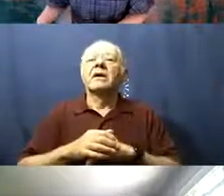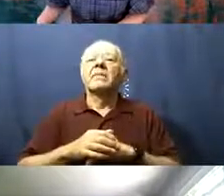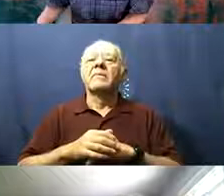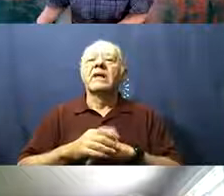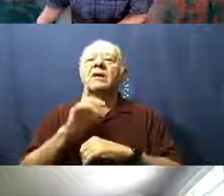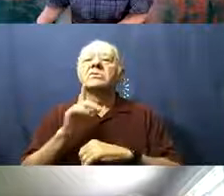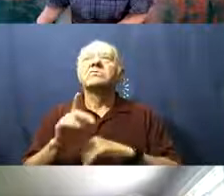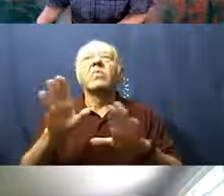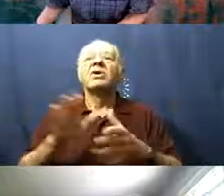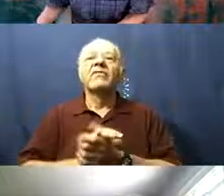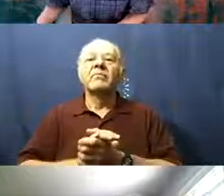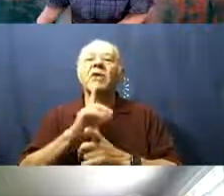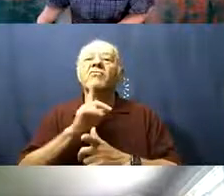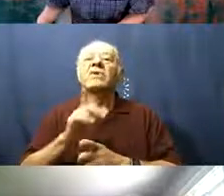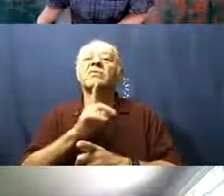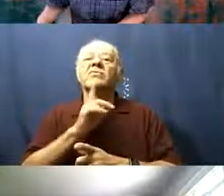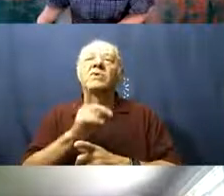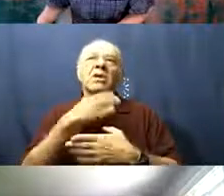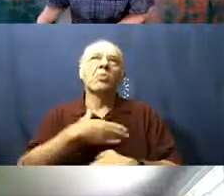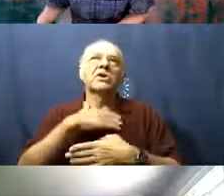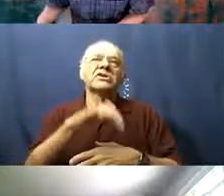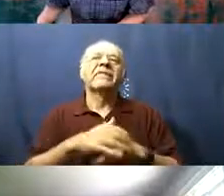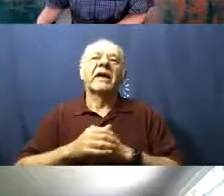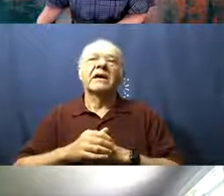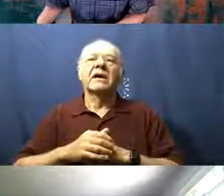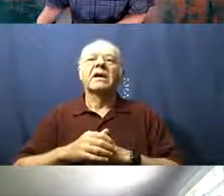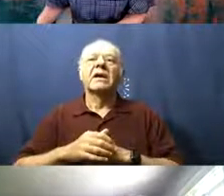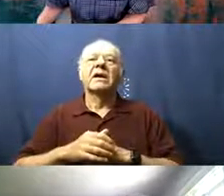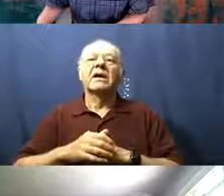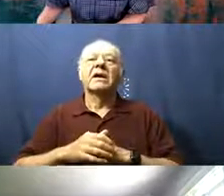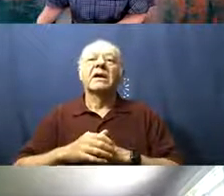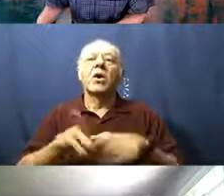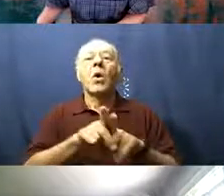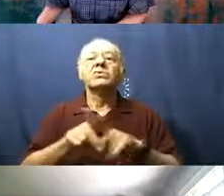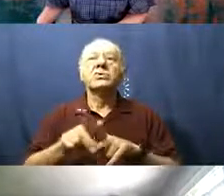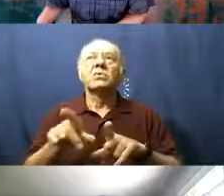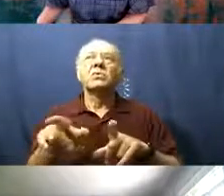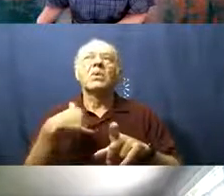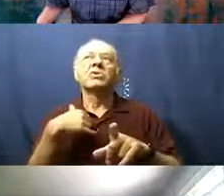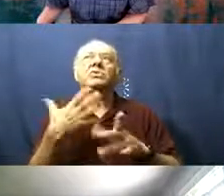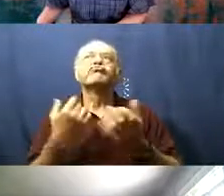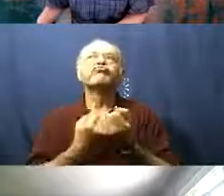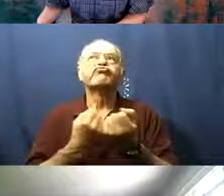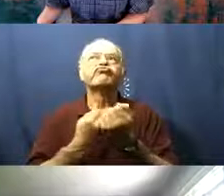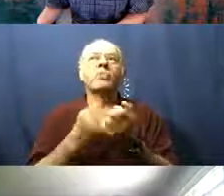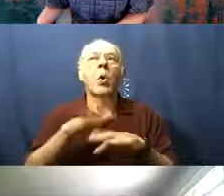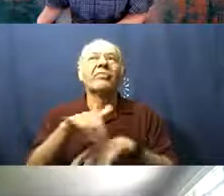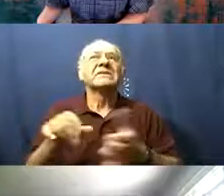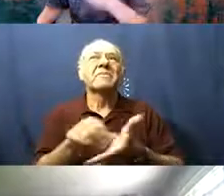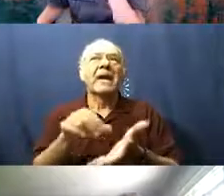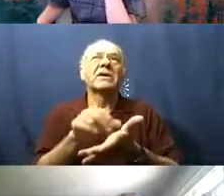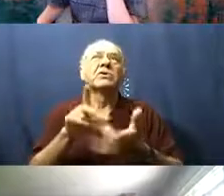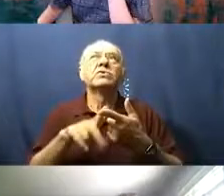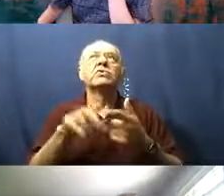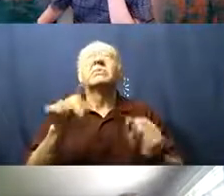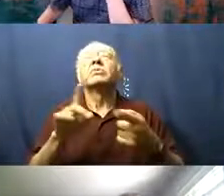It was wonderful. I really, really, really appreciate it. And I also just would echo on this page to be